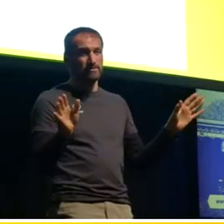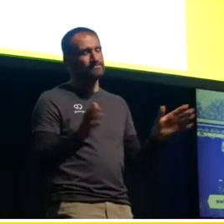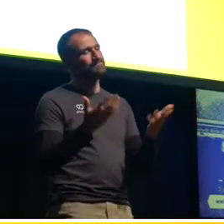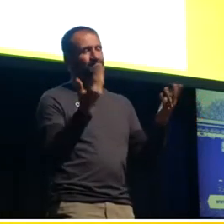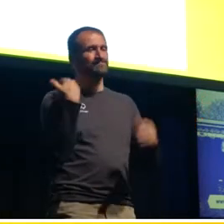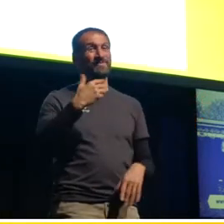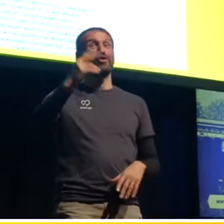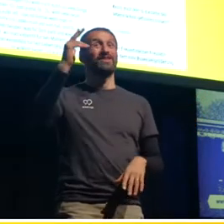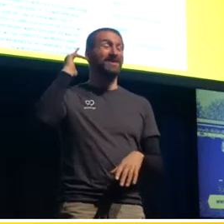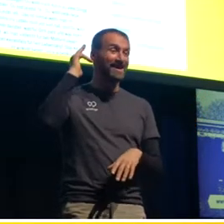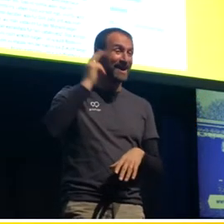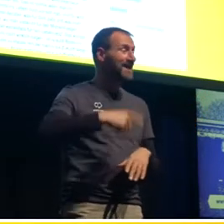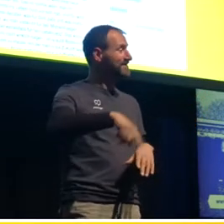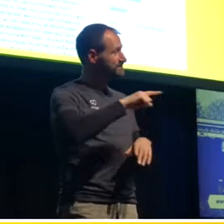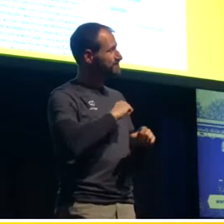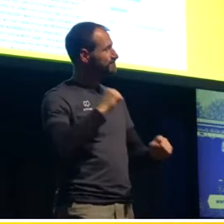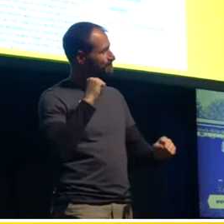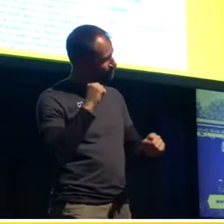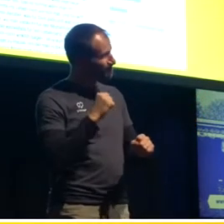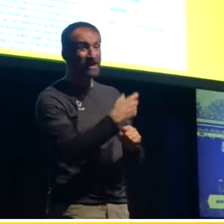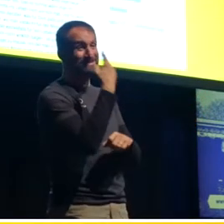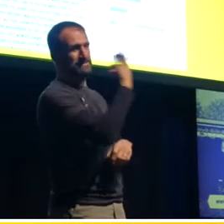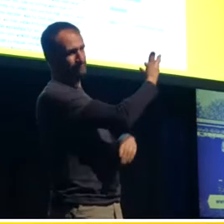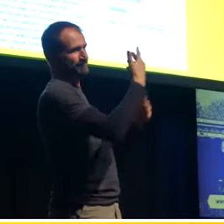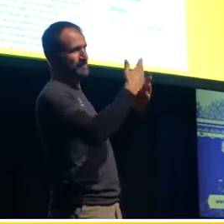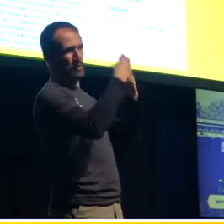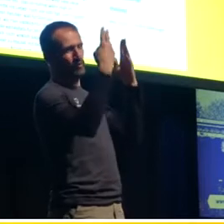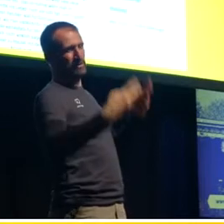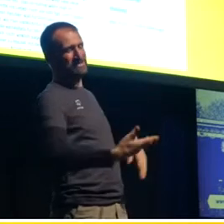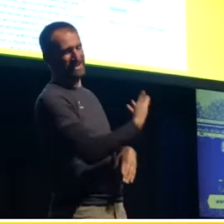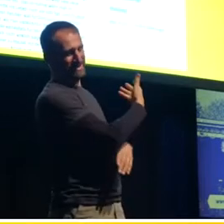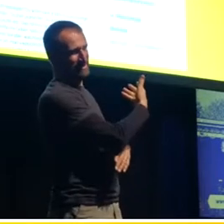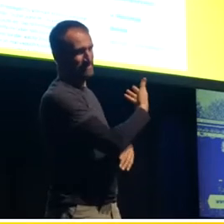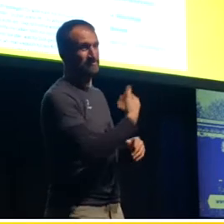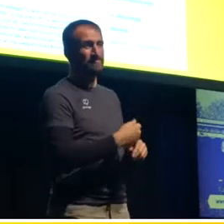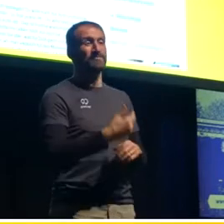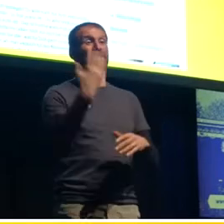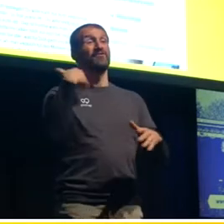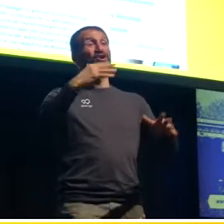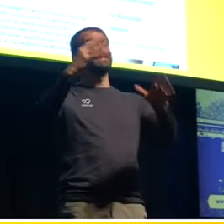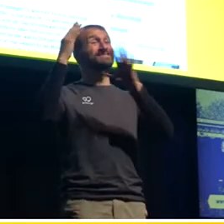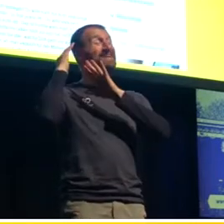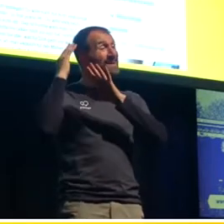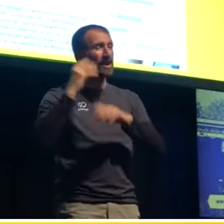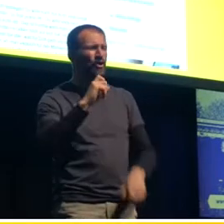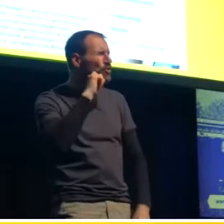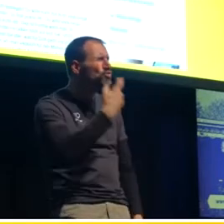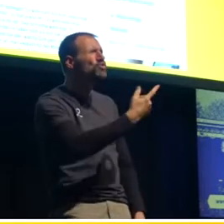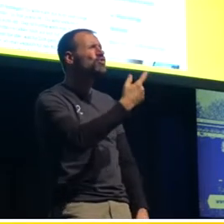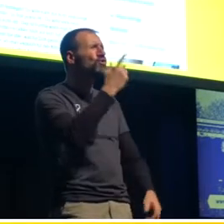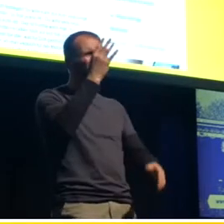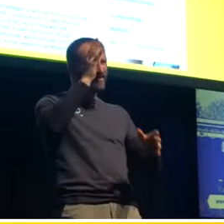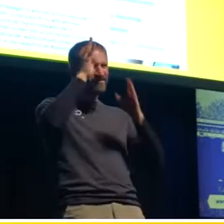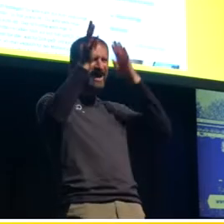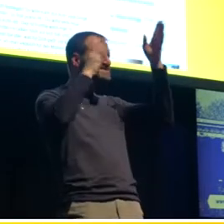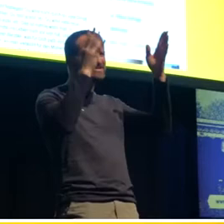they decided, oh, sorry. So this is if you look at the website. So 10 years ago, this was cool and fancy, had a lot of